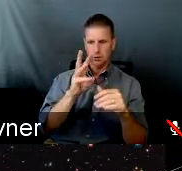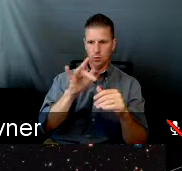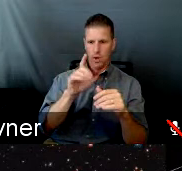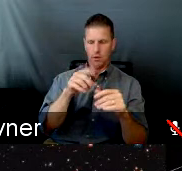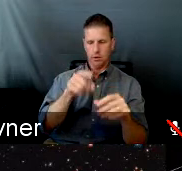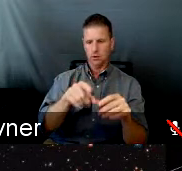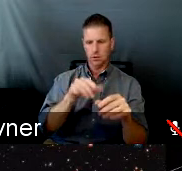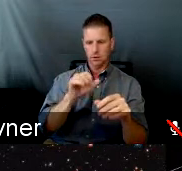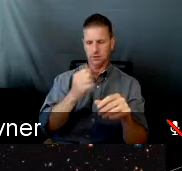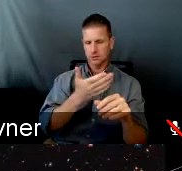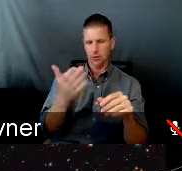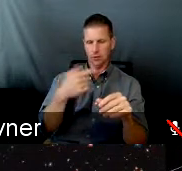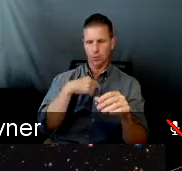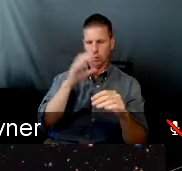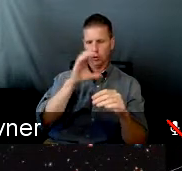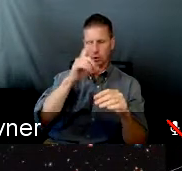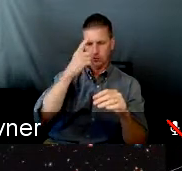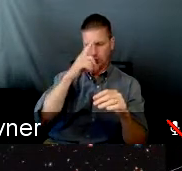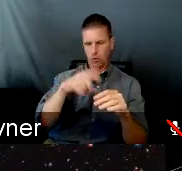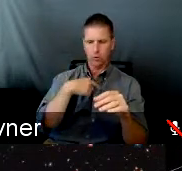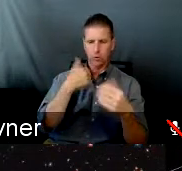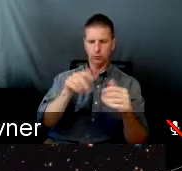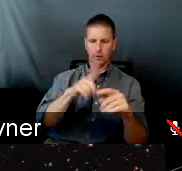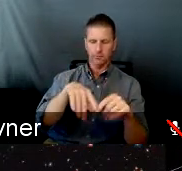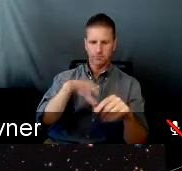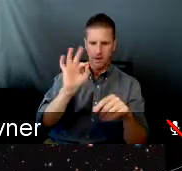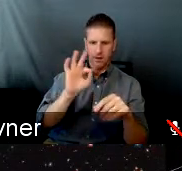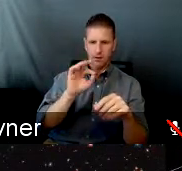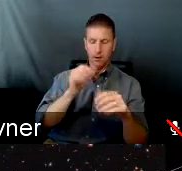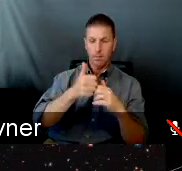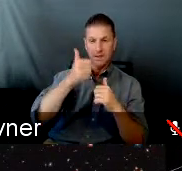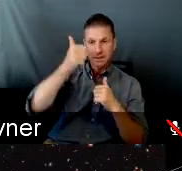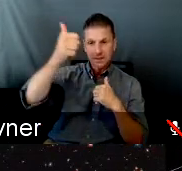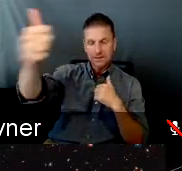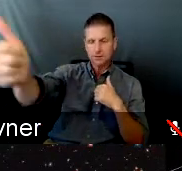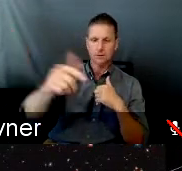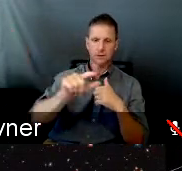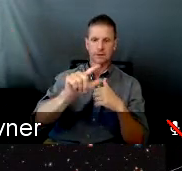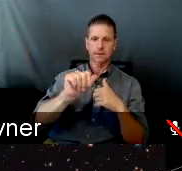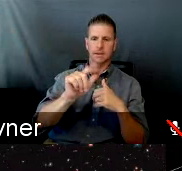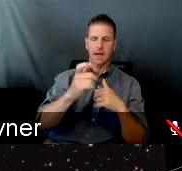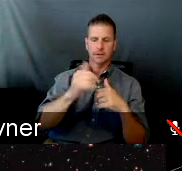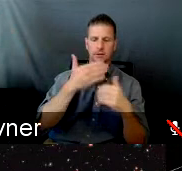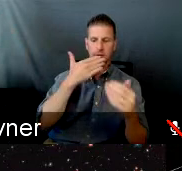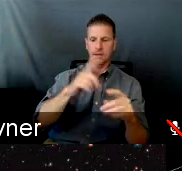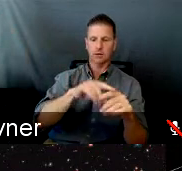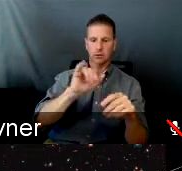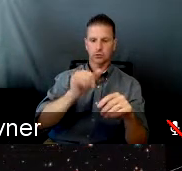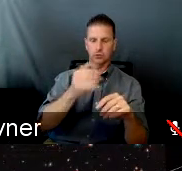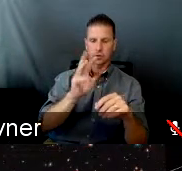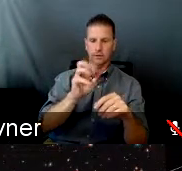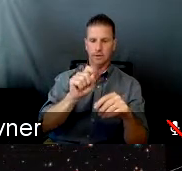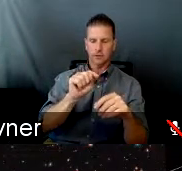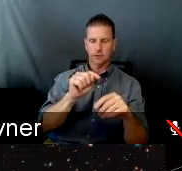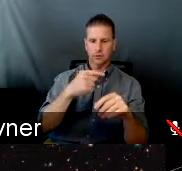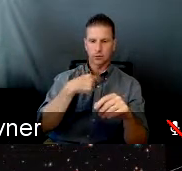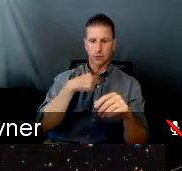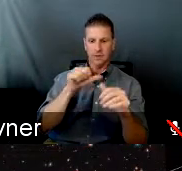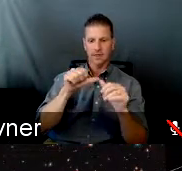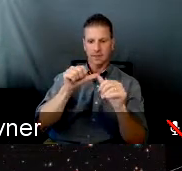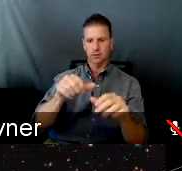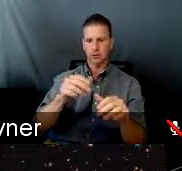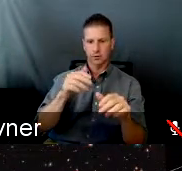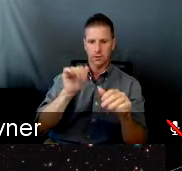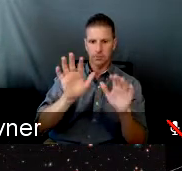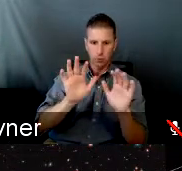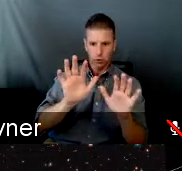the kind of stuff that we're looking for. We're trying to find the most distant galaxies possible. And thanks to JWST, we're able to continue pushing this barrier and